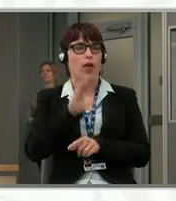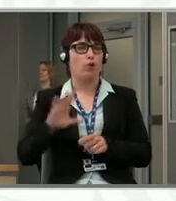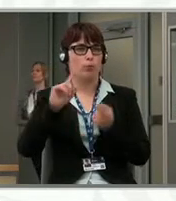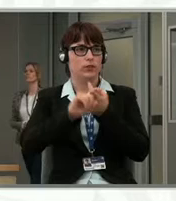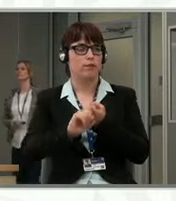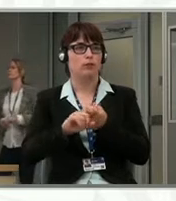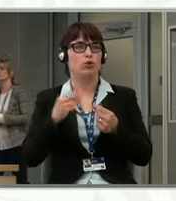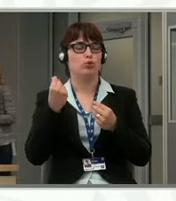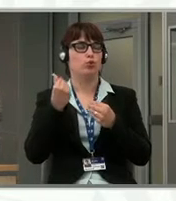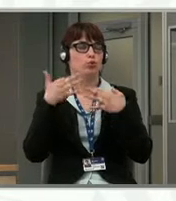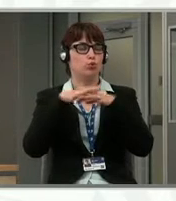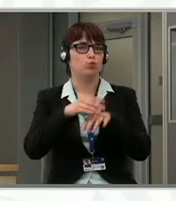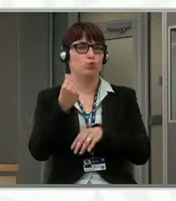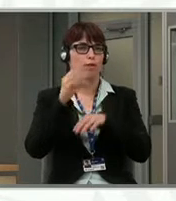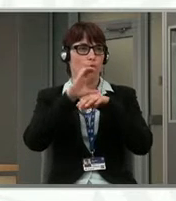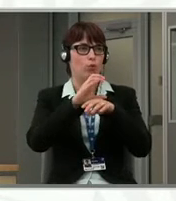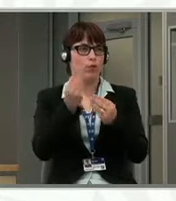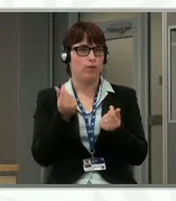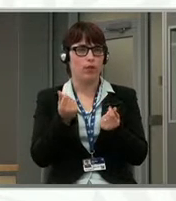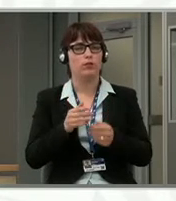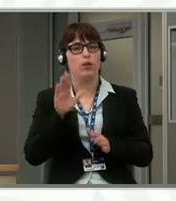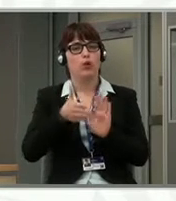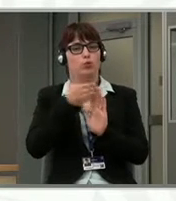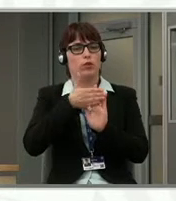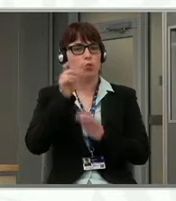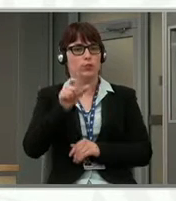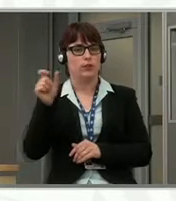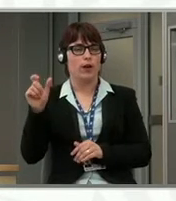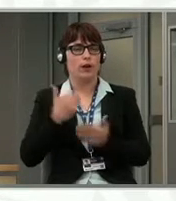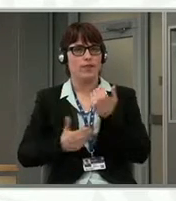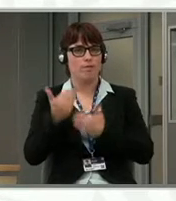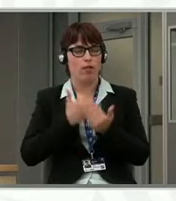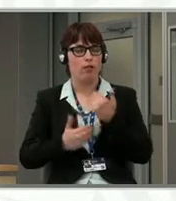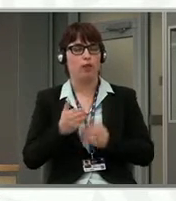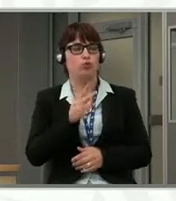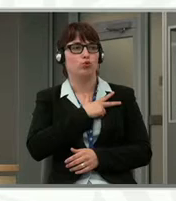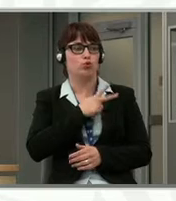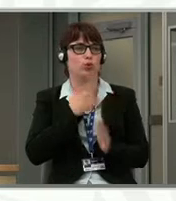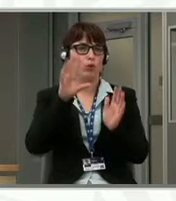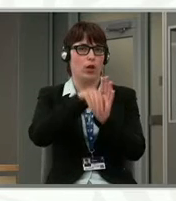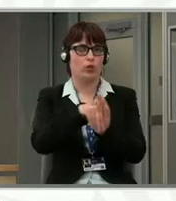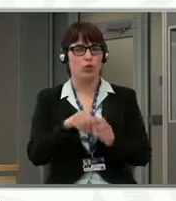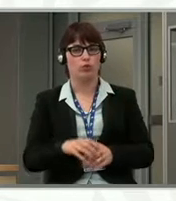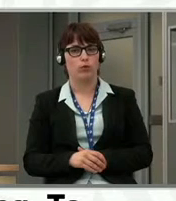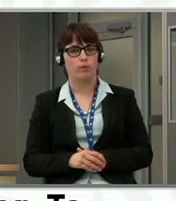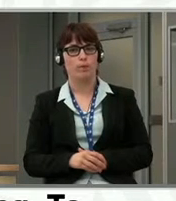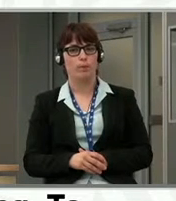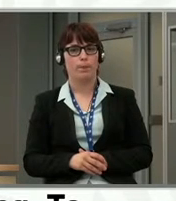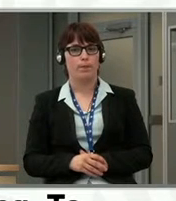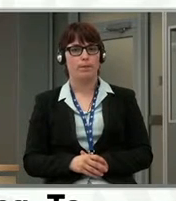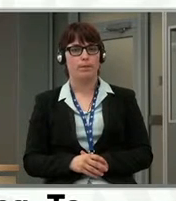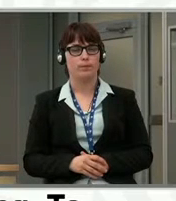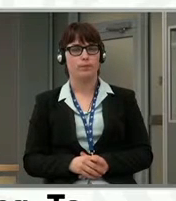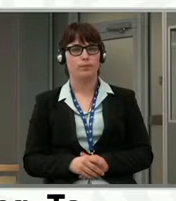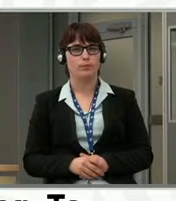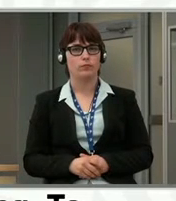have and to use the structure founding to improve the social inclusion